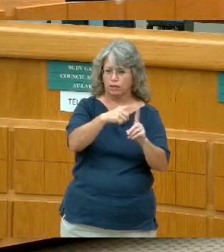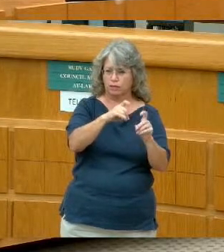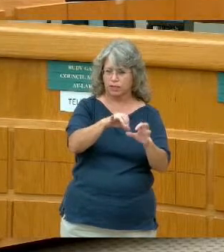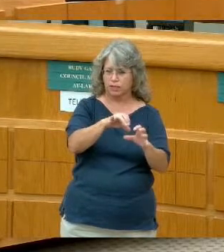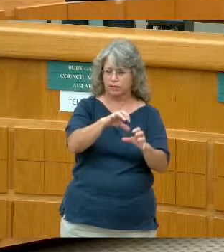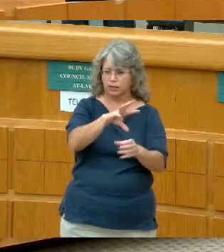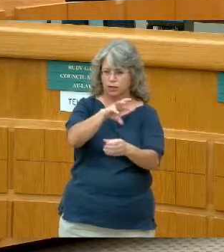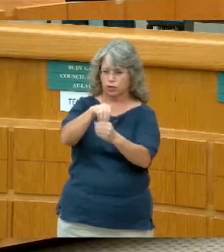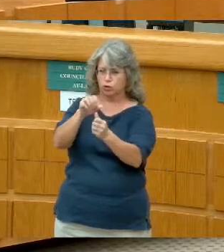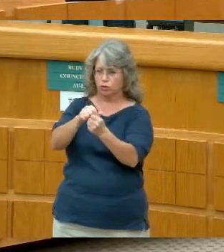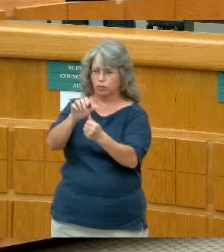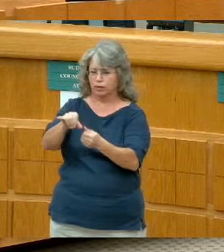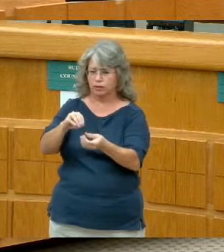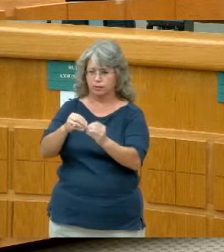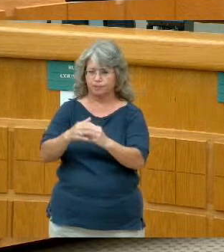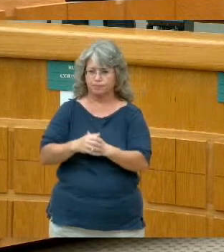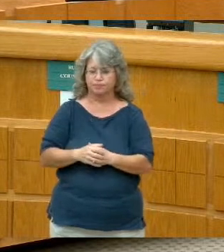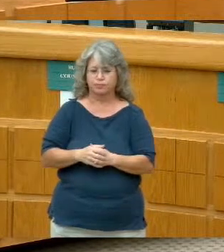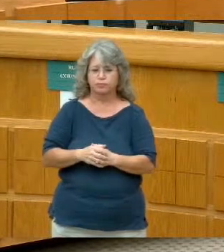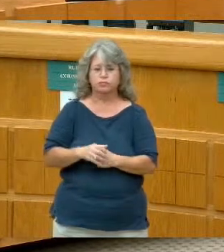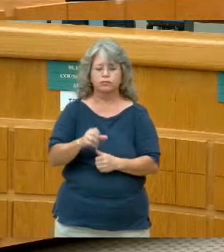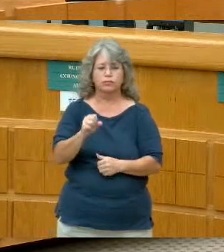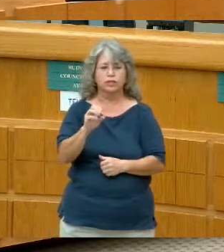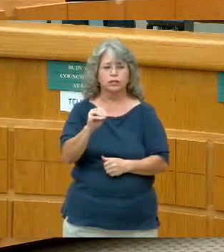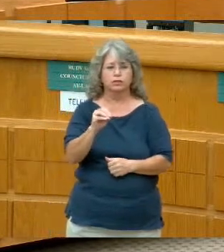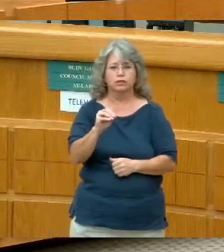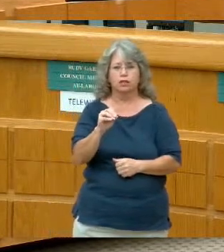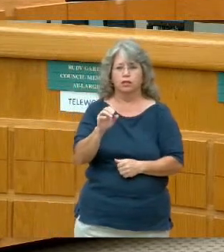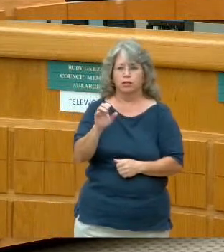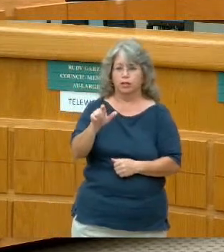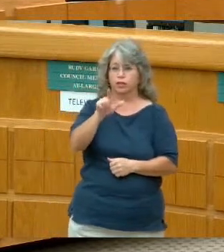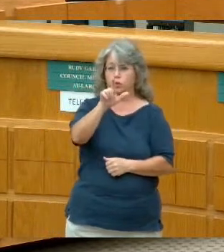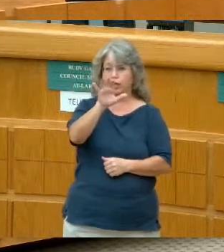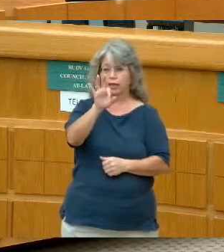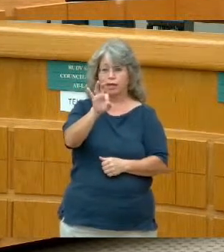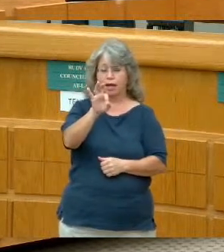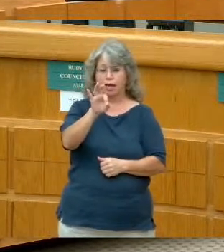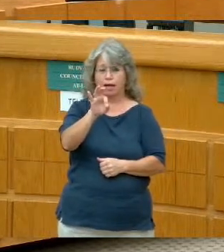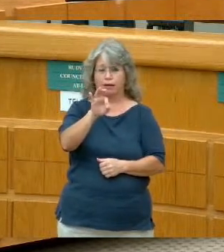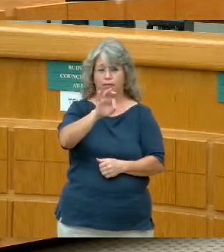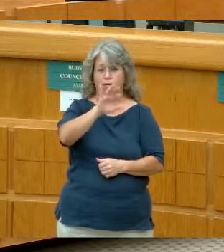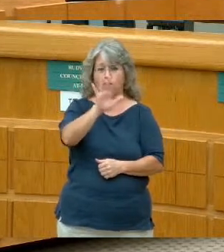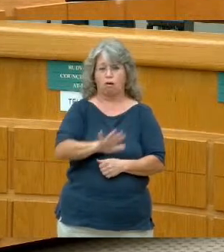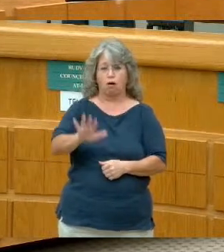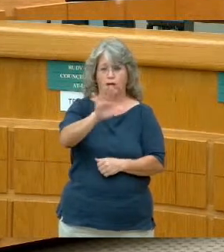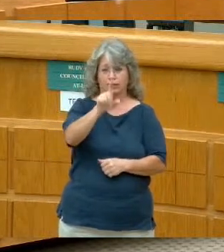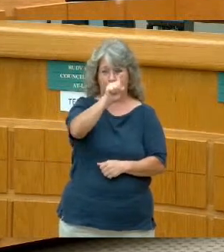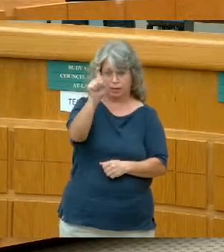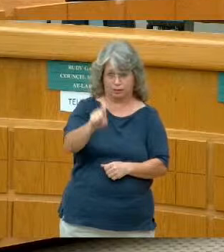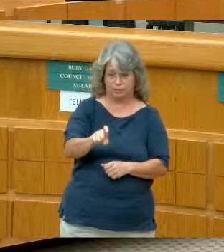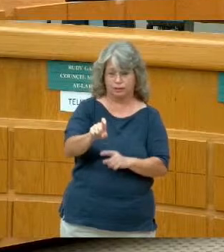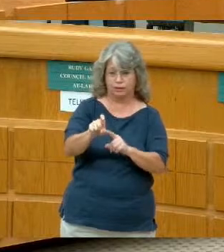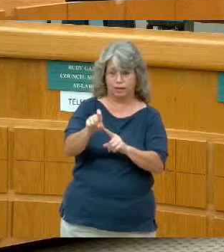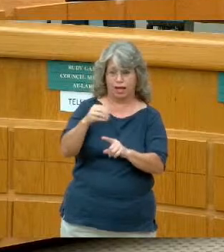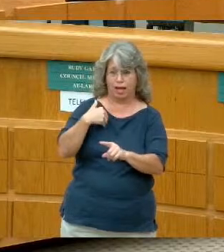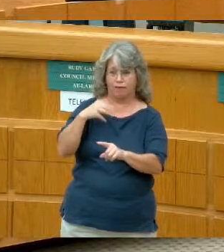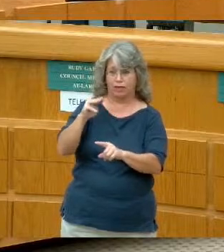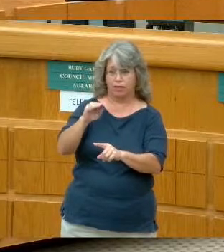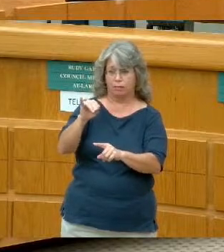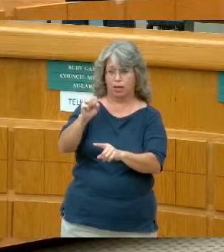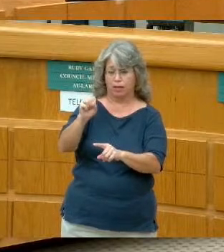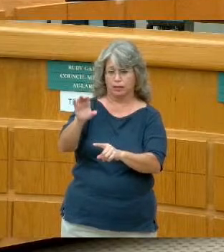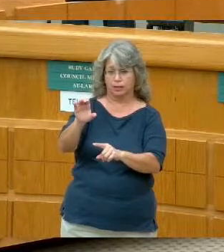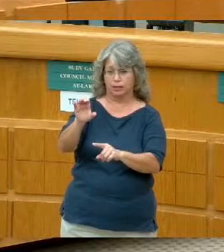there? Okay, so we only have 4. The 29 were in the state of Texas, all across the state of